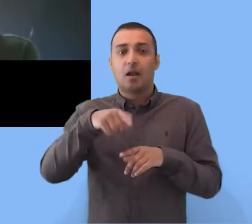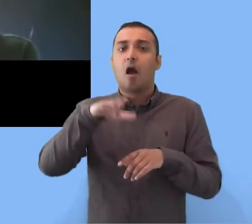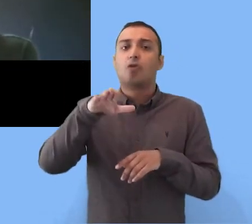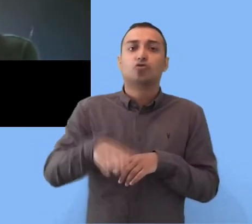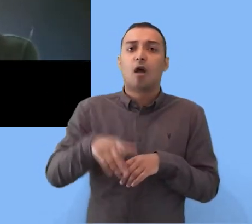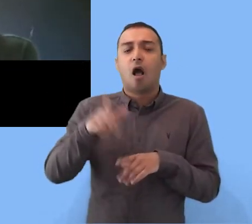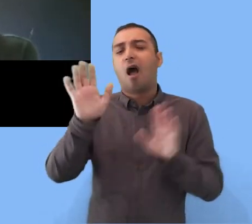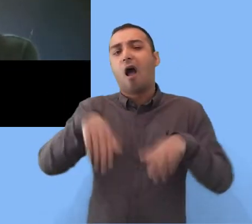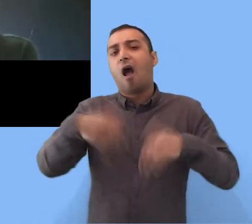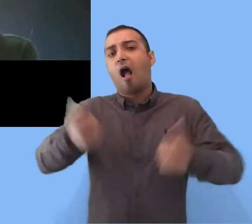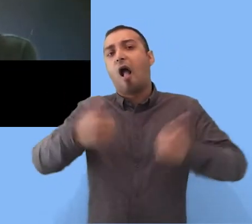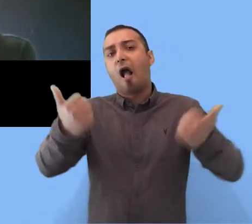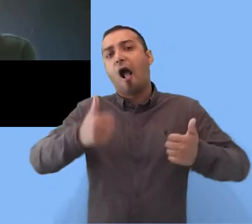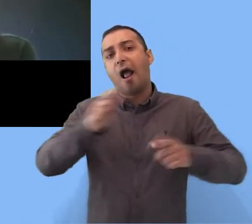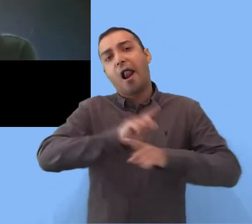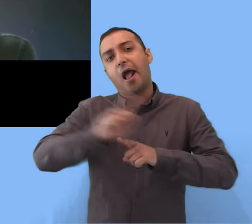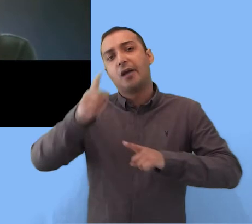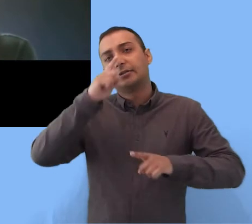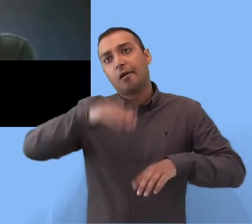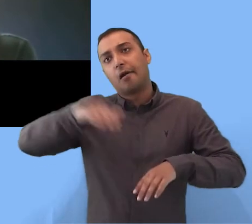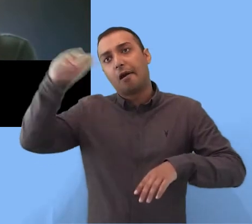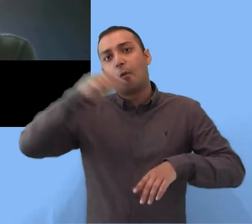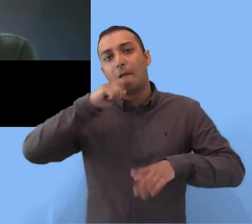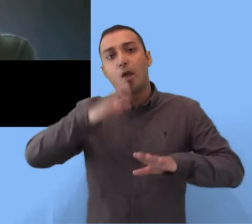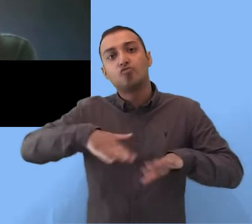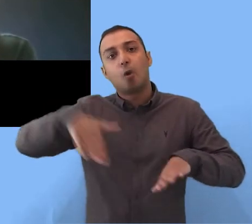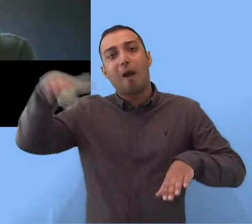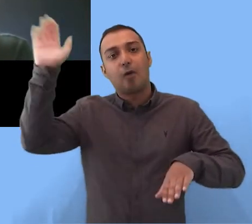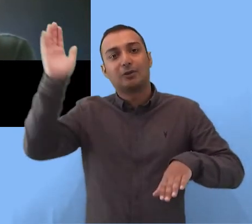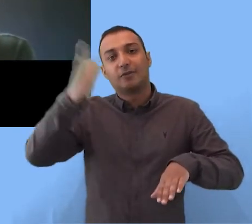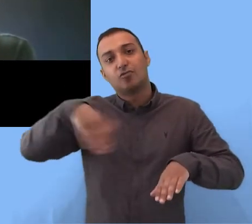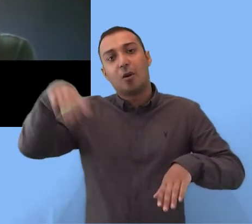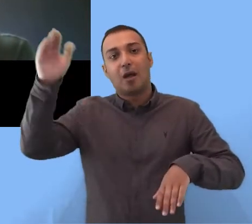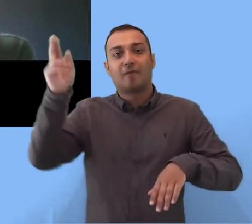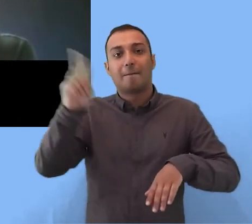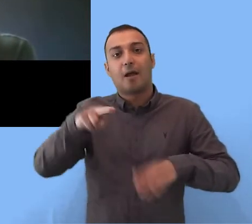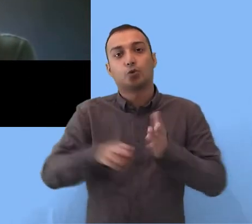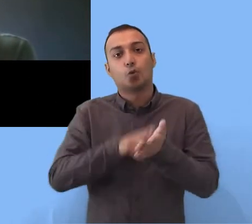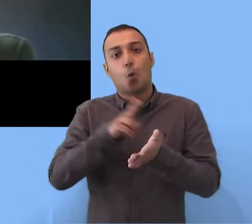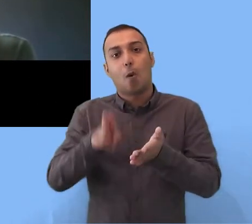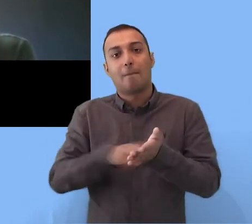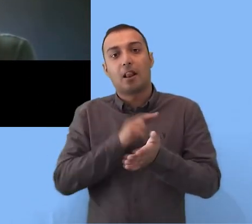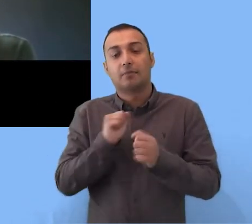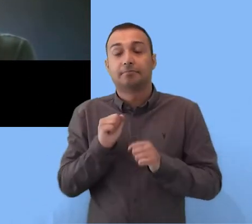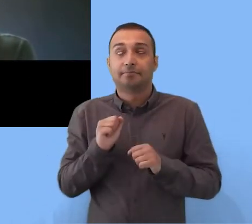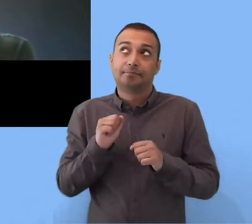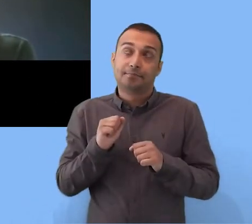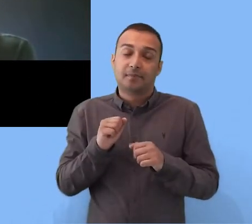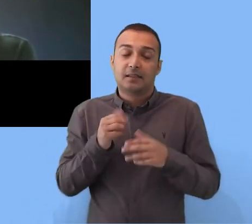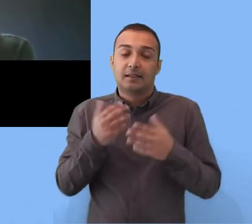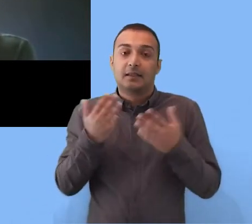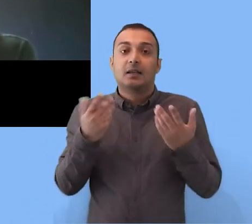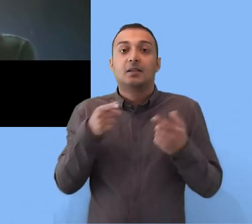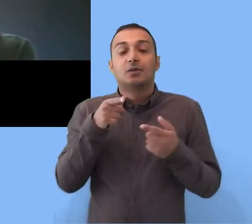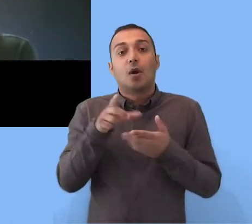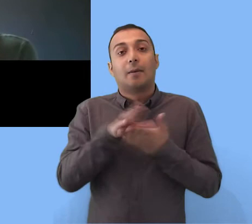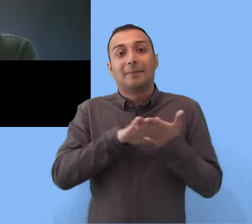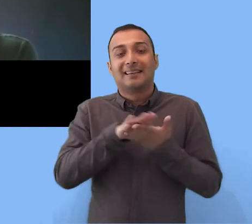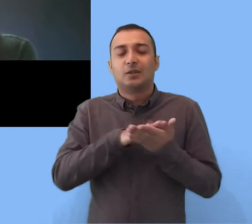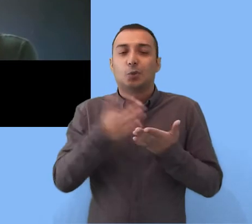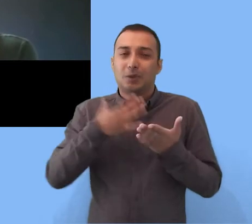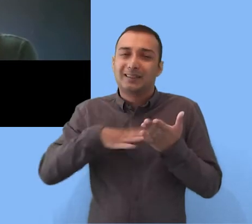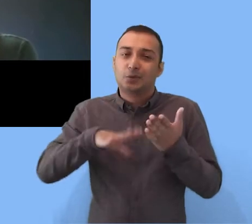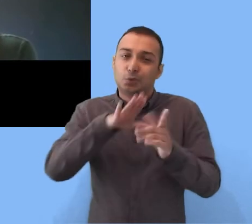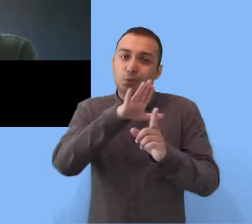needs, their disabilities, and so on. And it's just about reassuring them that as much as it's a disability, it's